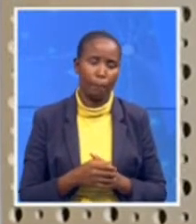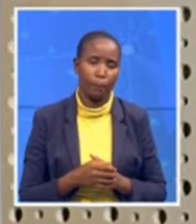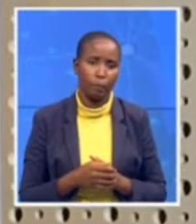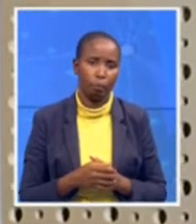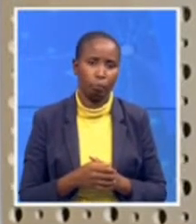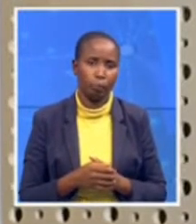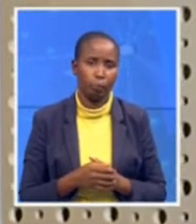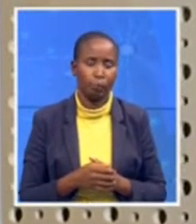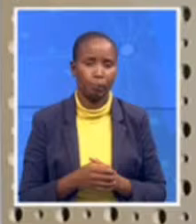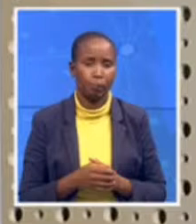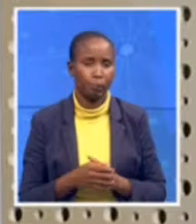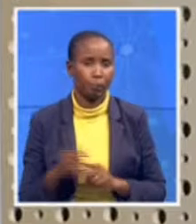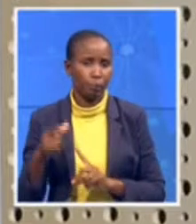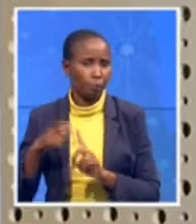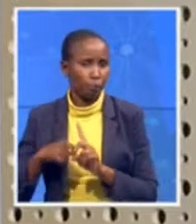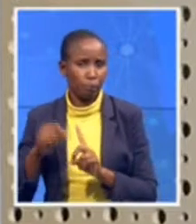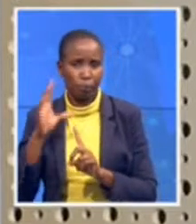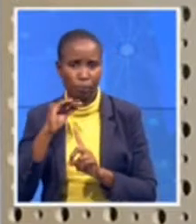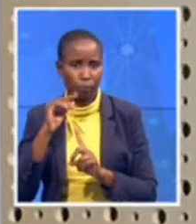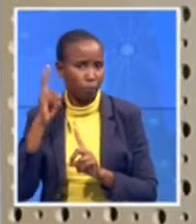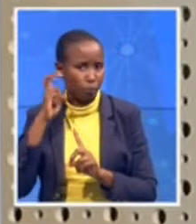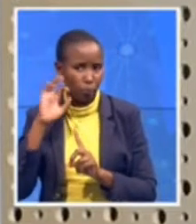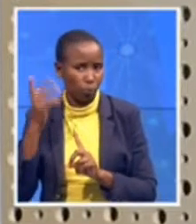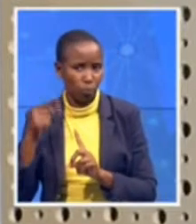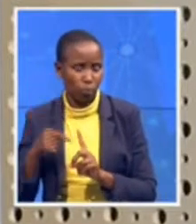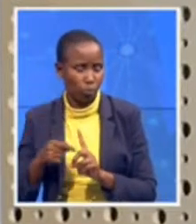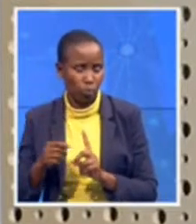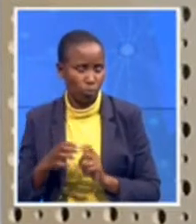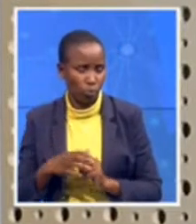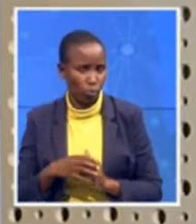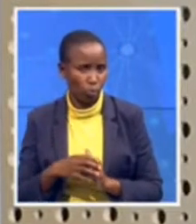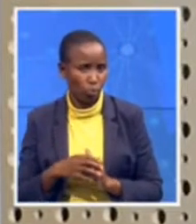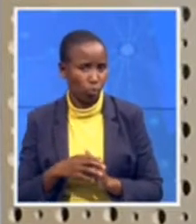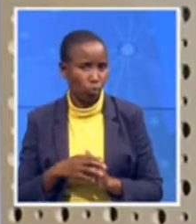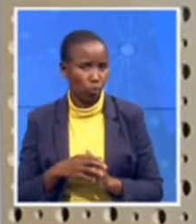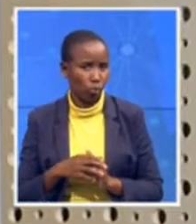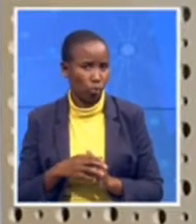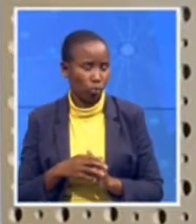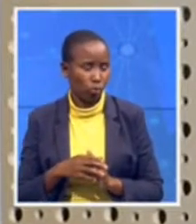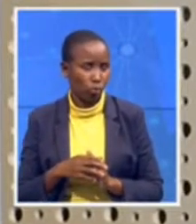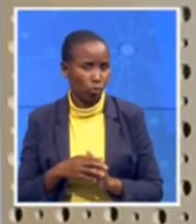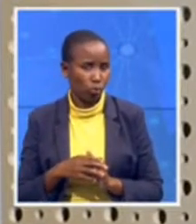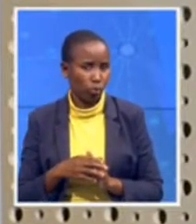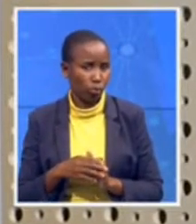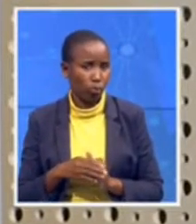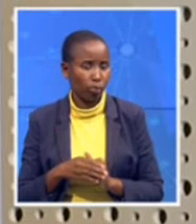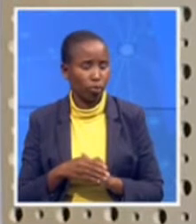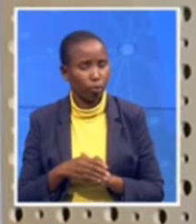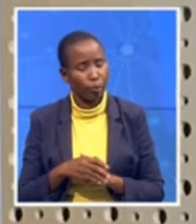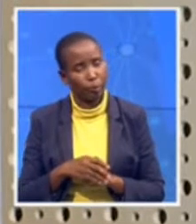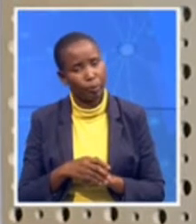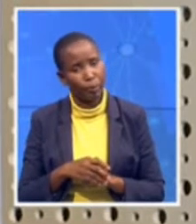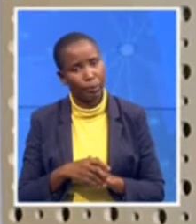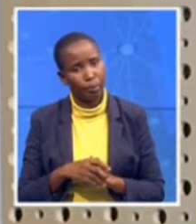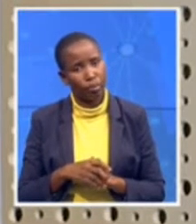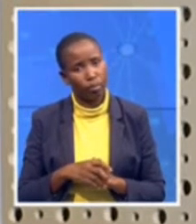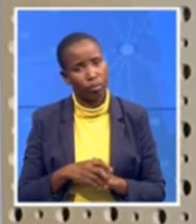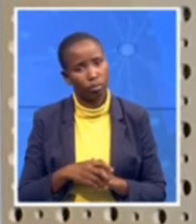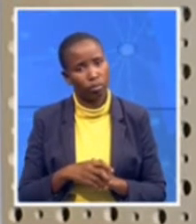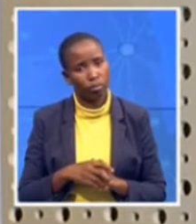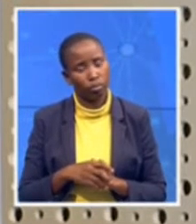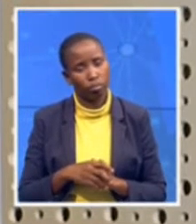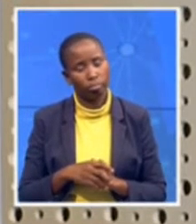Yes. Yes, Chair. Chair, we indicate also further questions as to the argument, but I will read